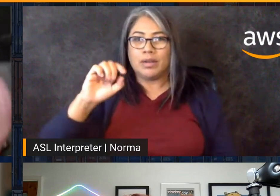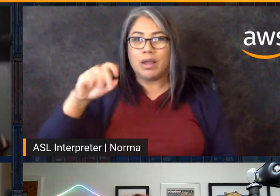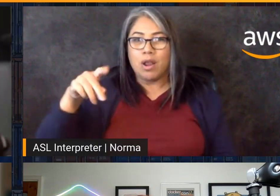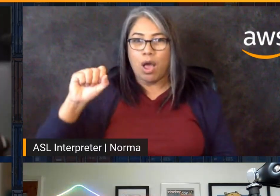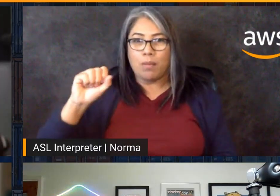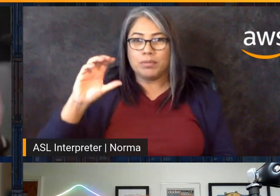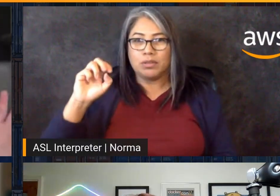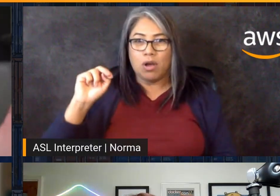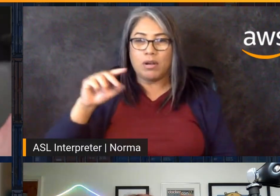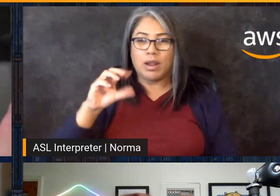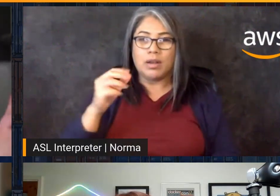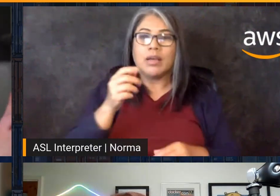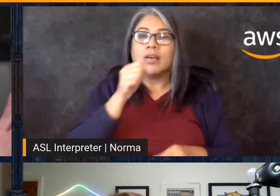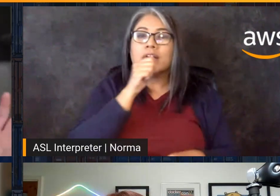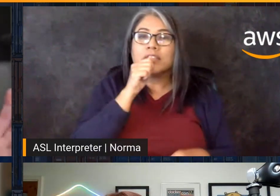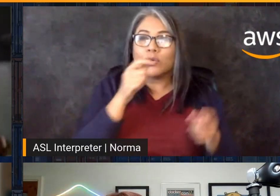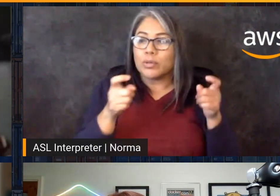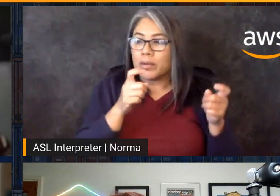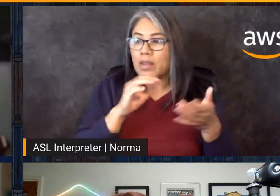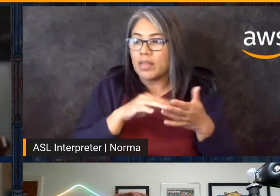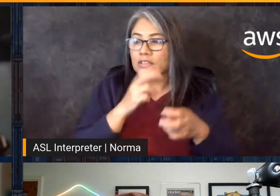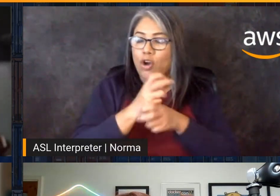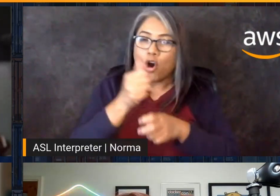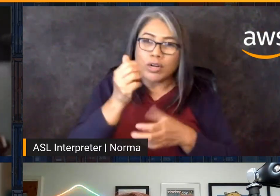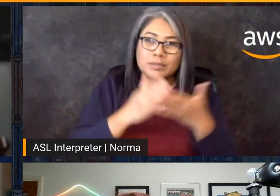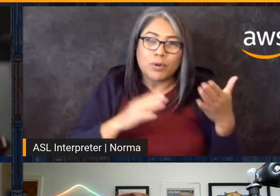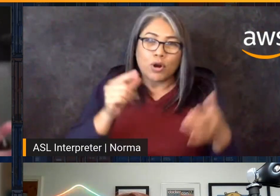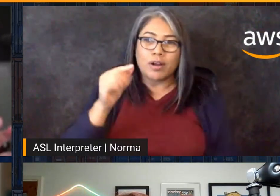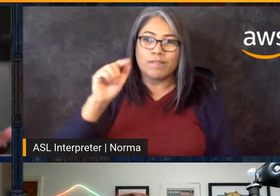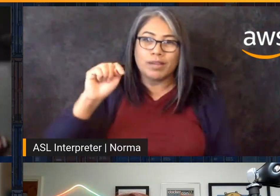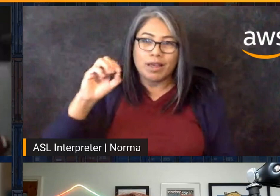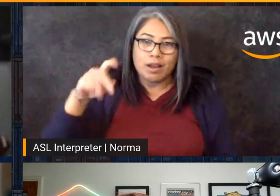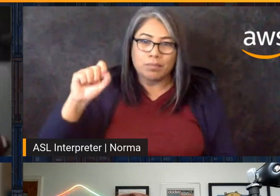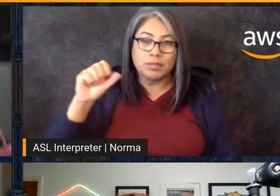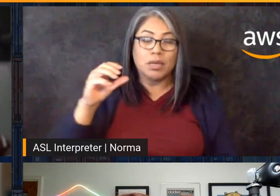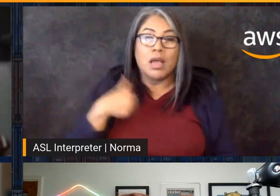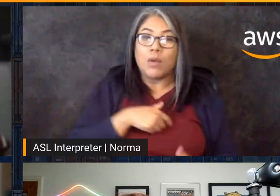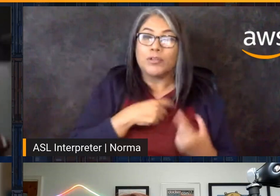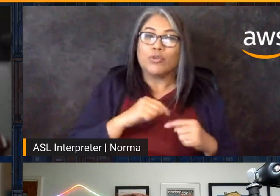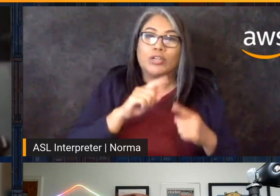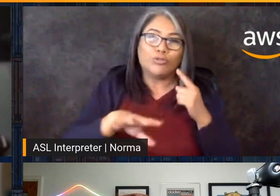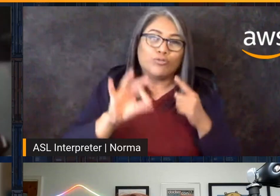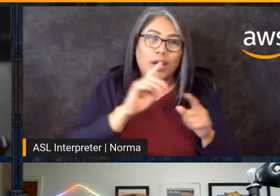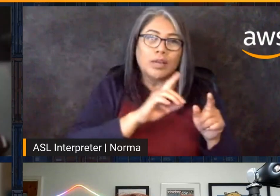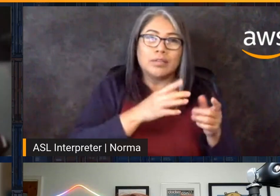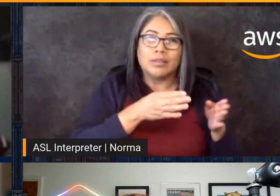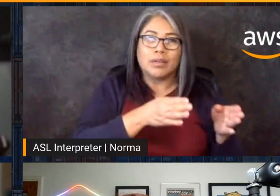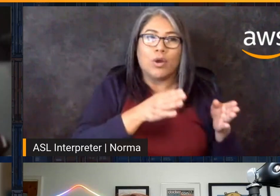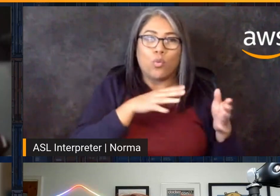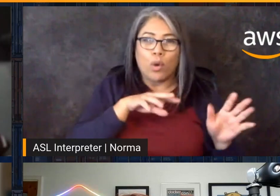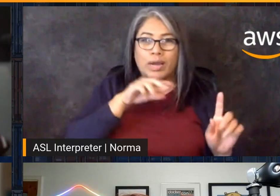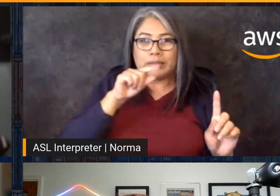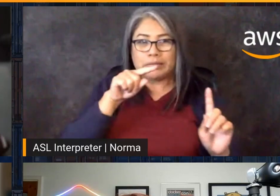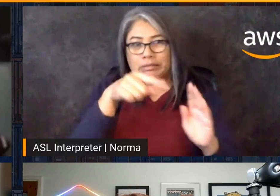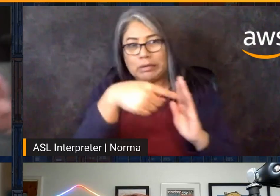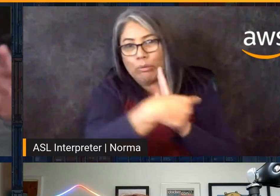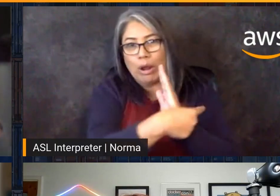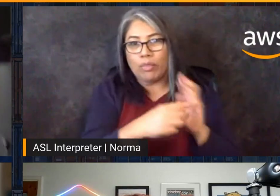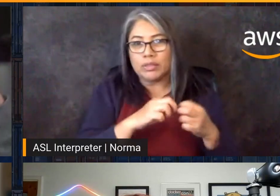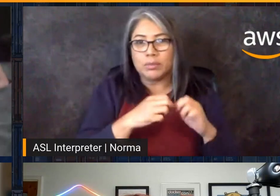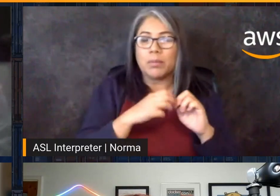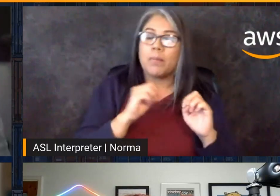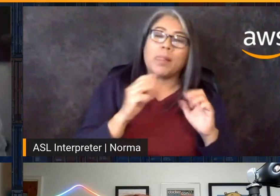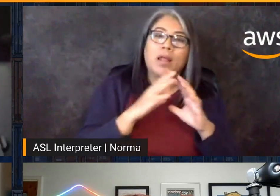like the hardest part of GitOps right now. And we're trying to find like ways around this problem. And a lot of it is